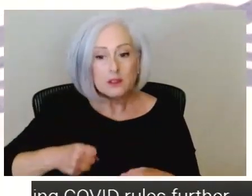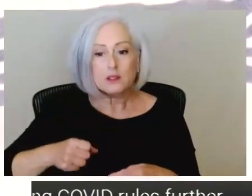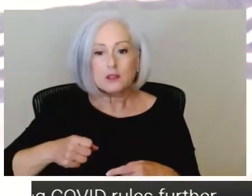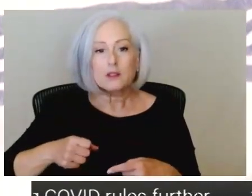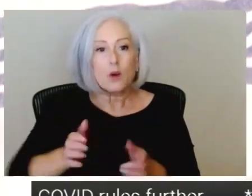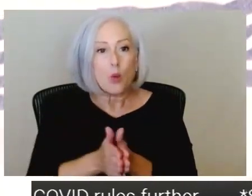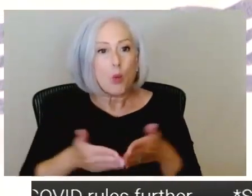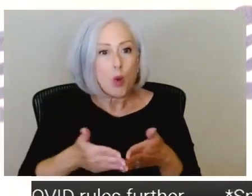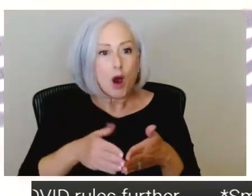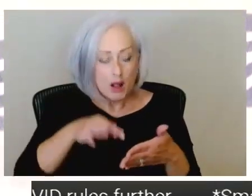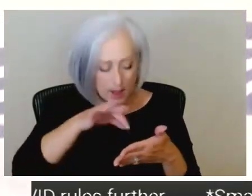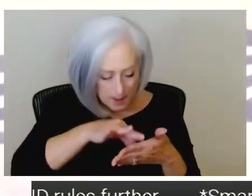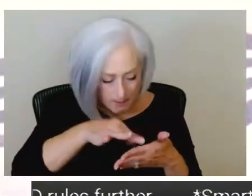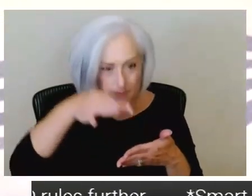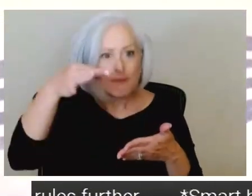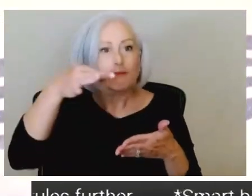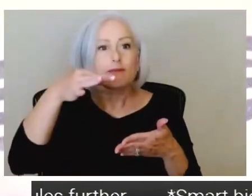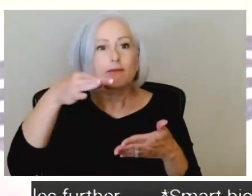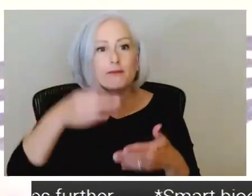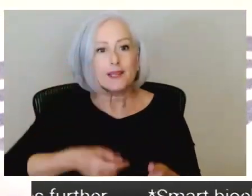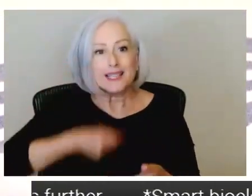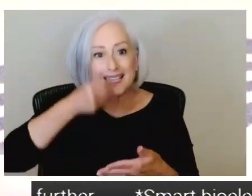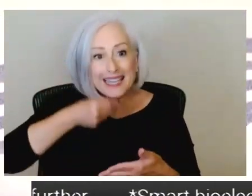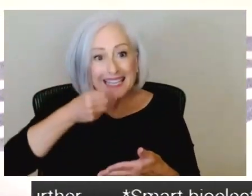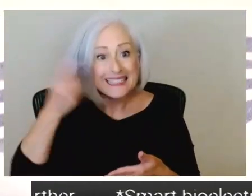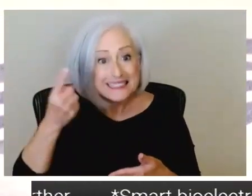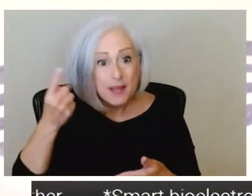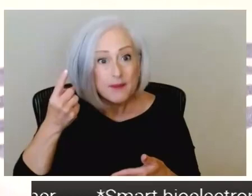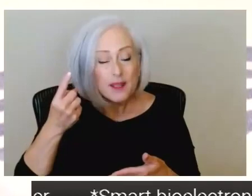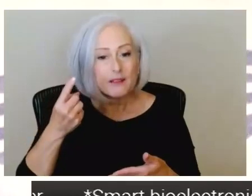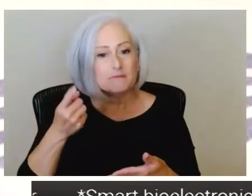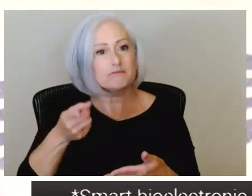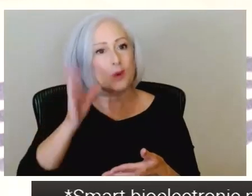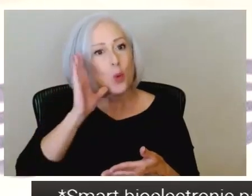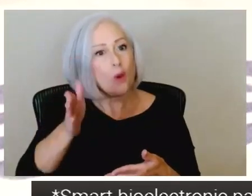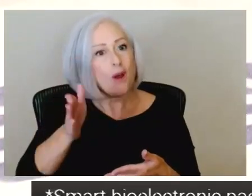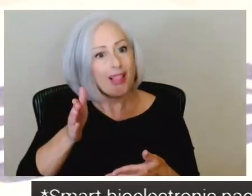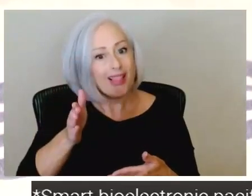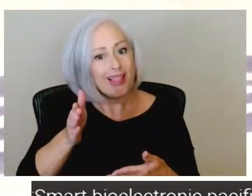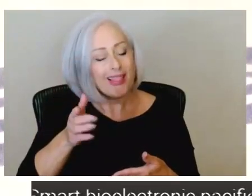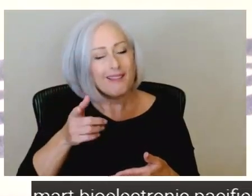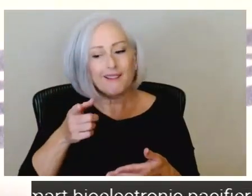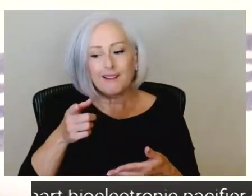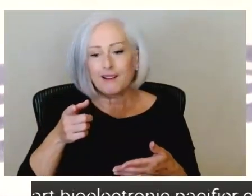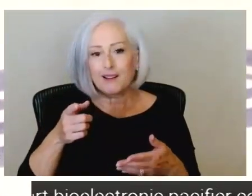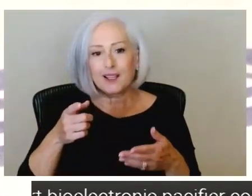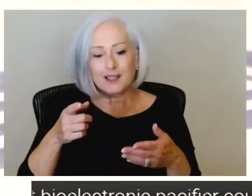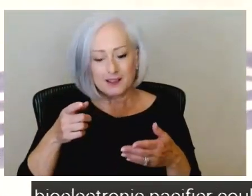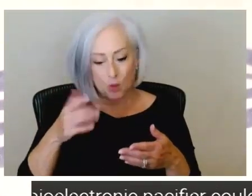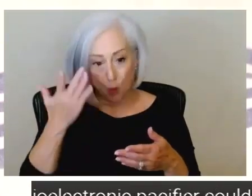eat. This was developed to give patients a chance to